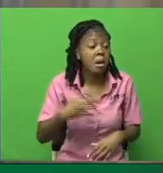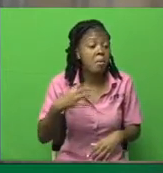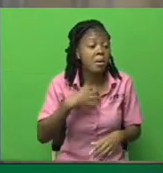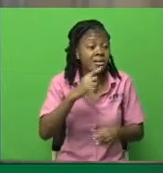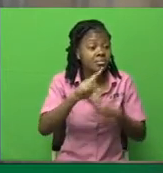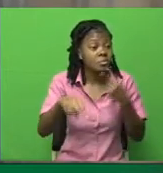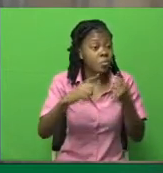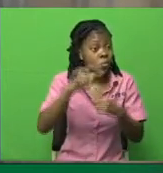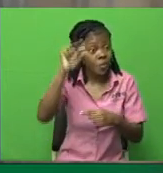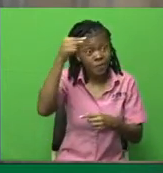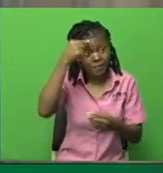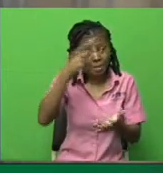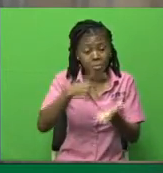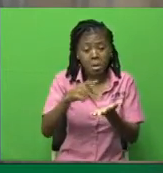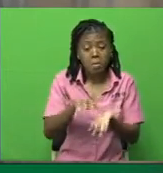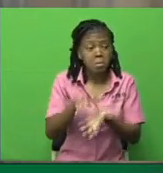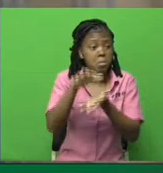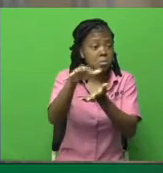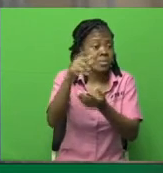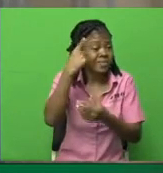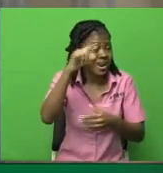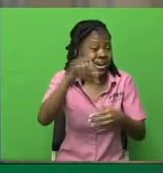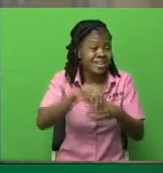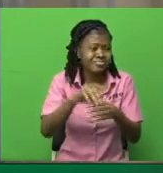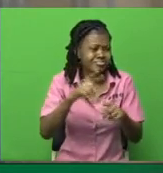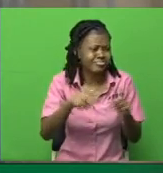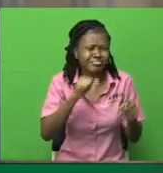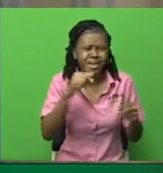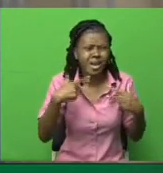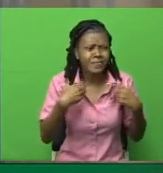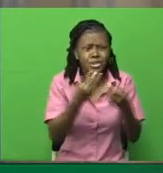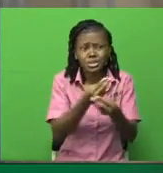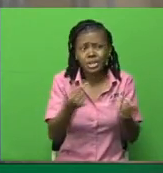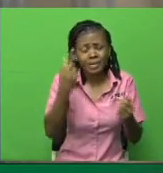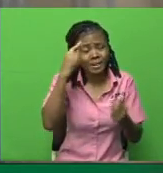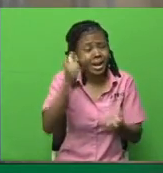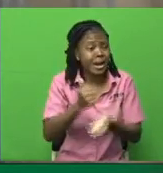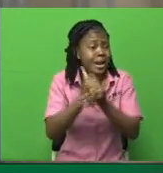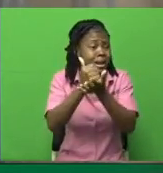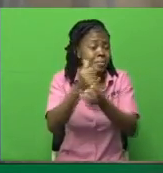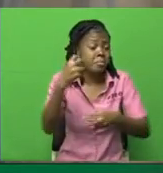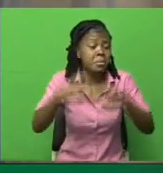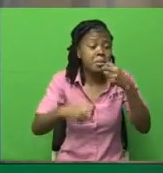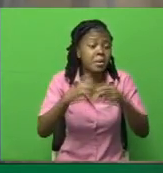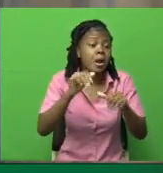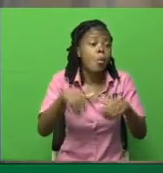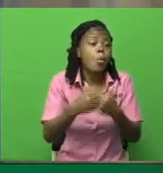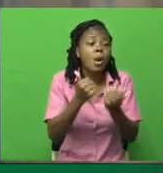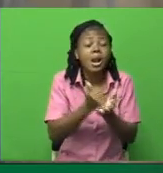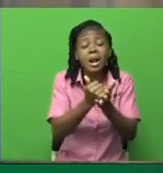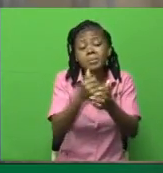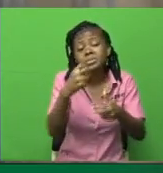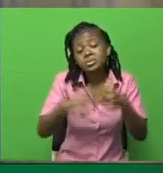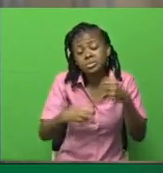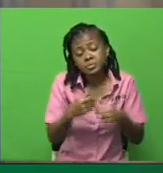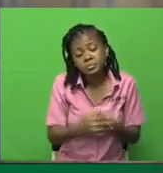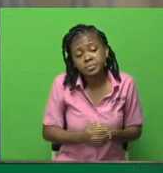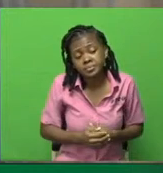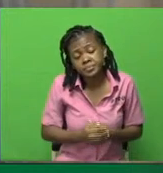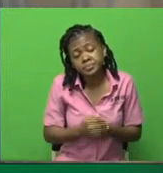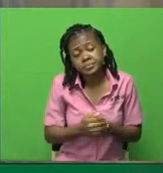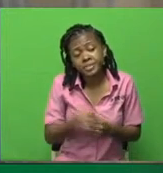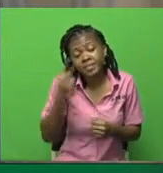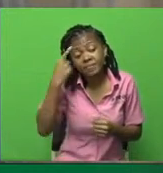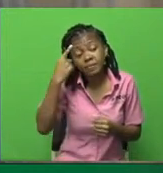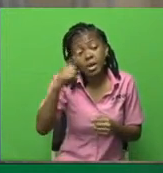any solution as to how you're going to deal with high price of natural gas and all